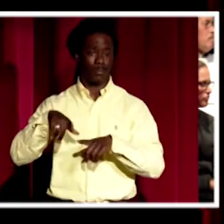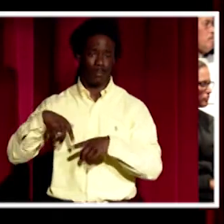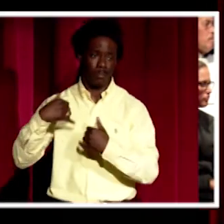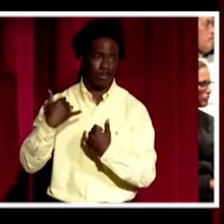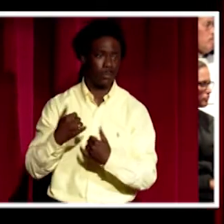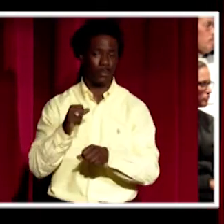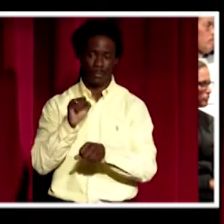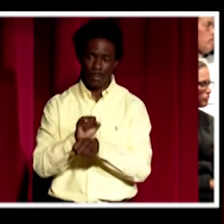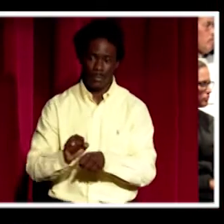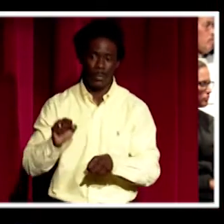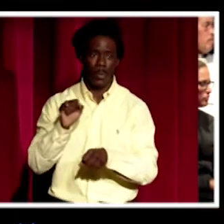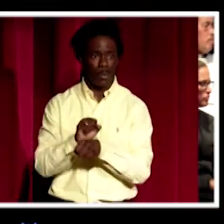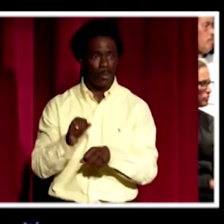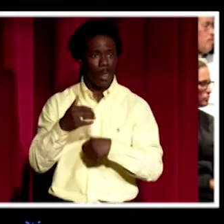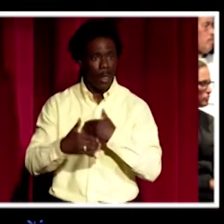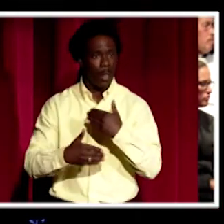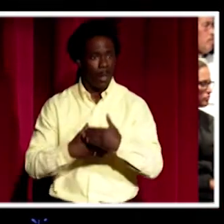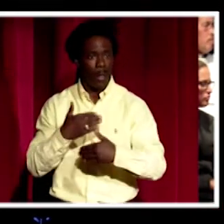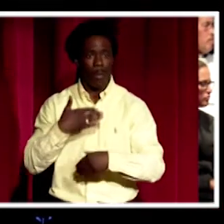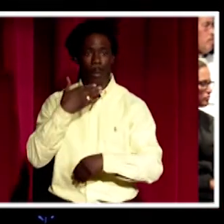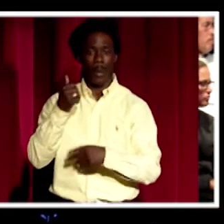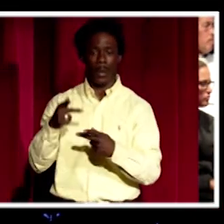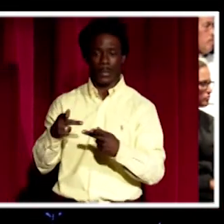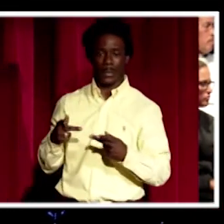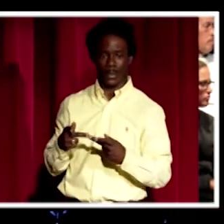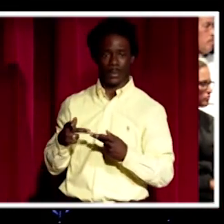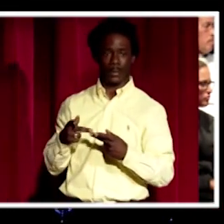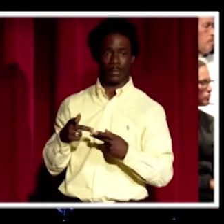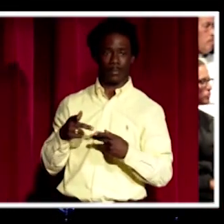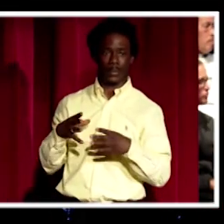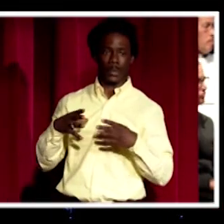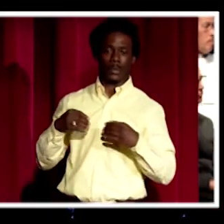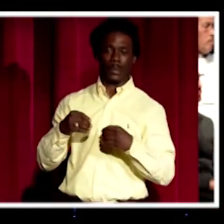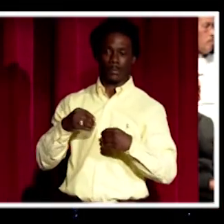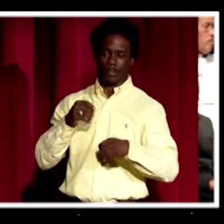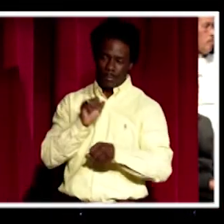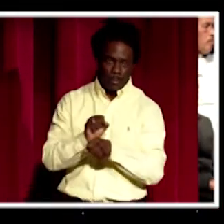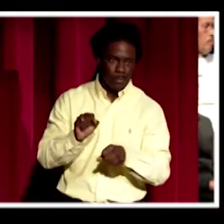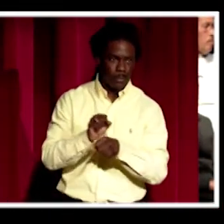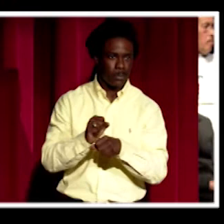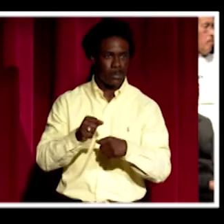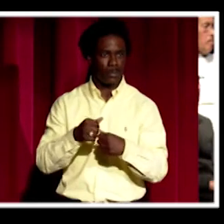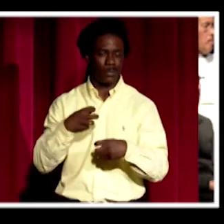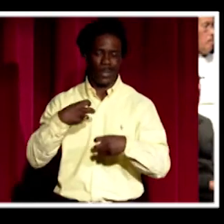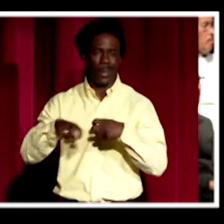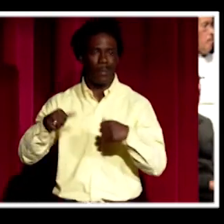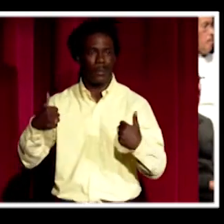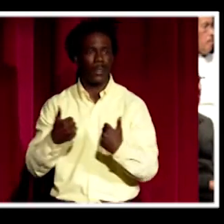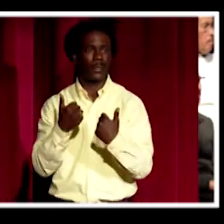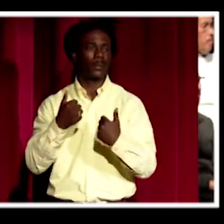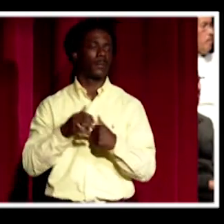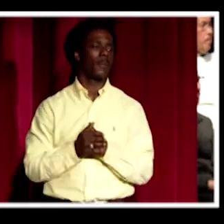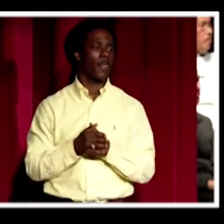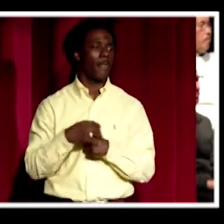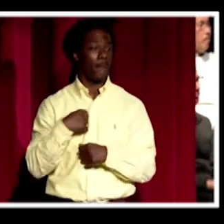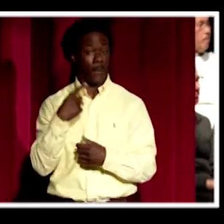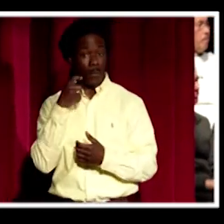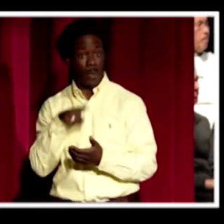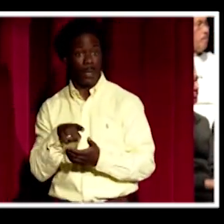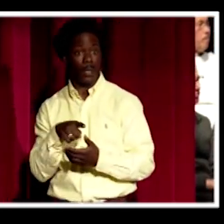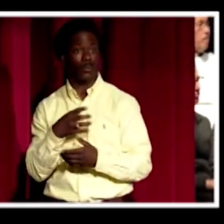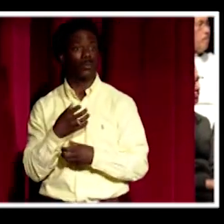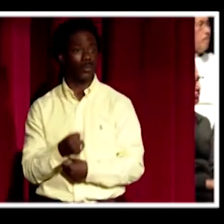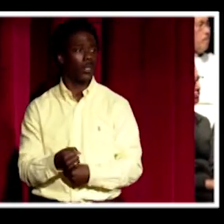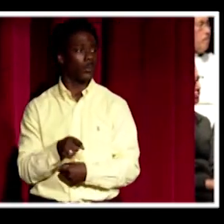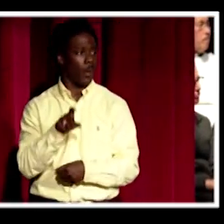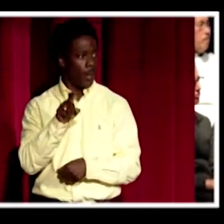progress, we are better positioned to take on the tough challenges we face today. I recognize that there is trust that needs